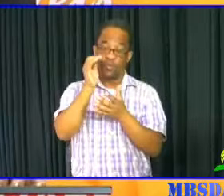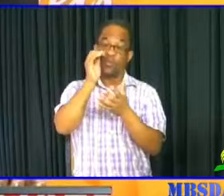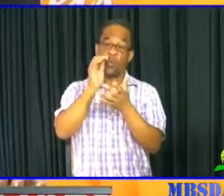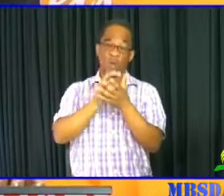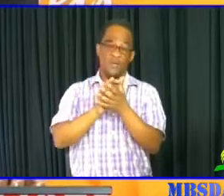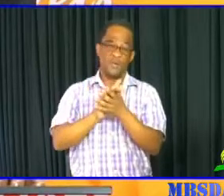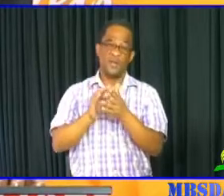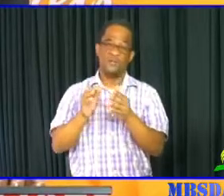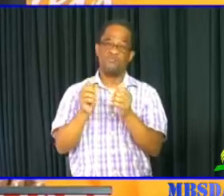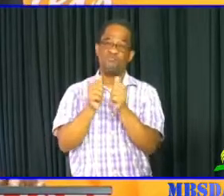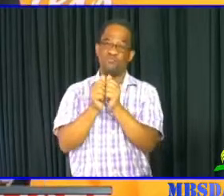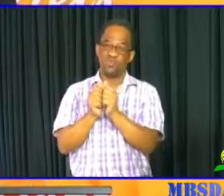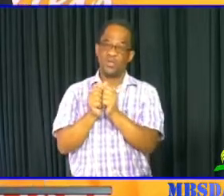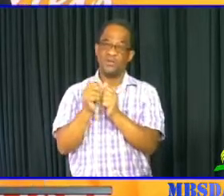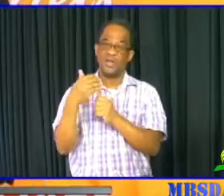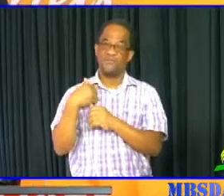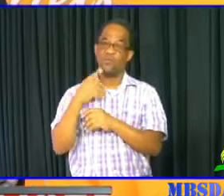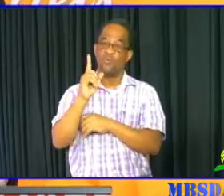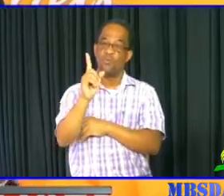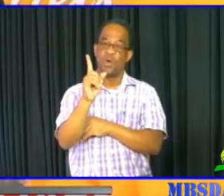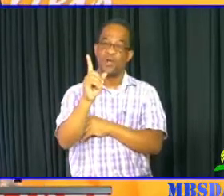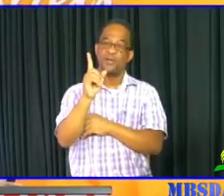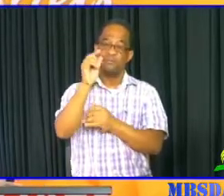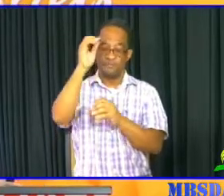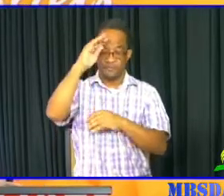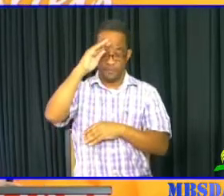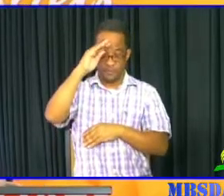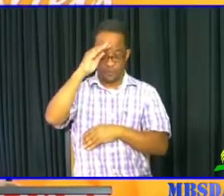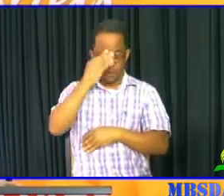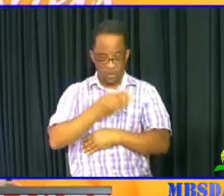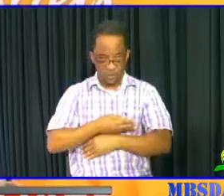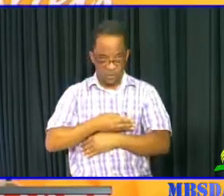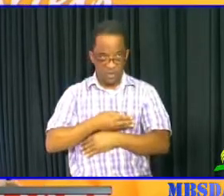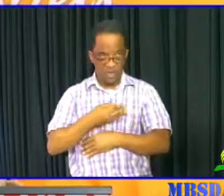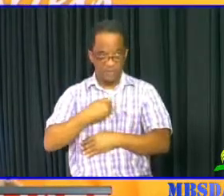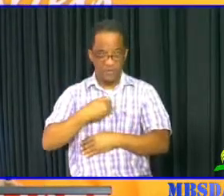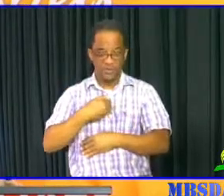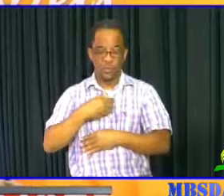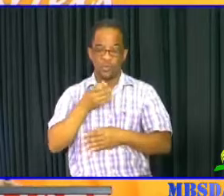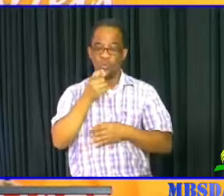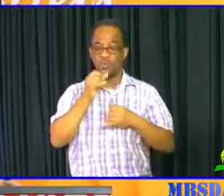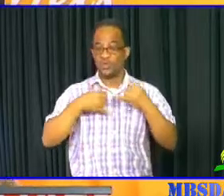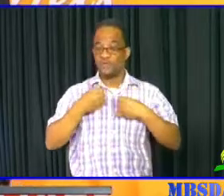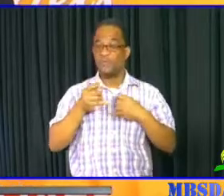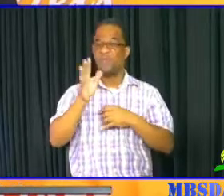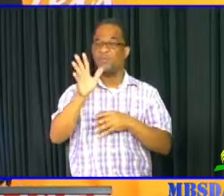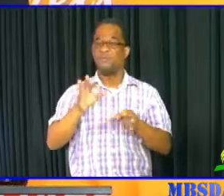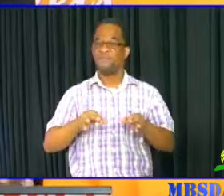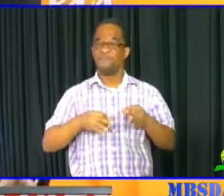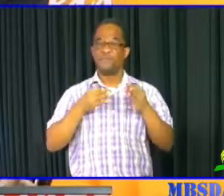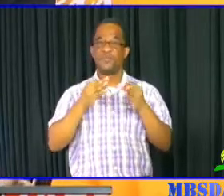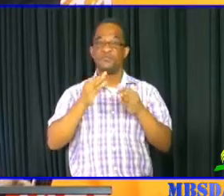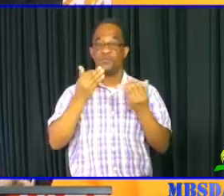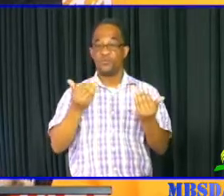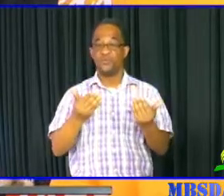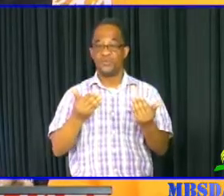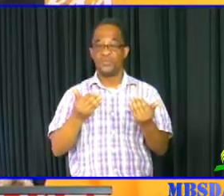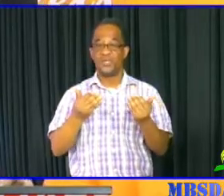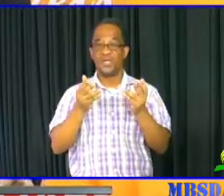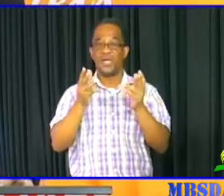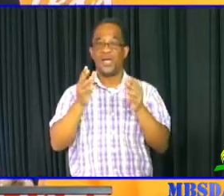and together they have one son, Caleb, who is the joy of their lives. I invite you